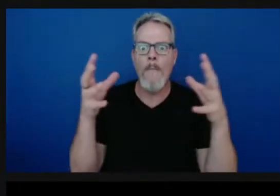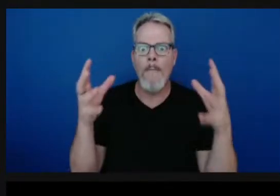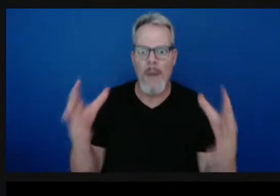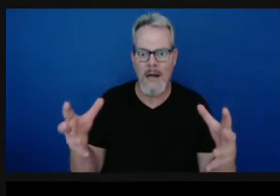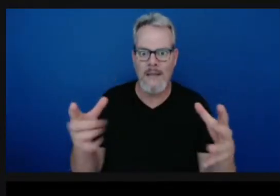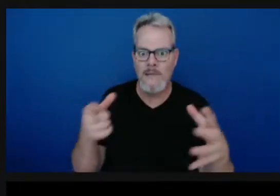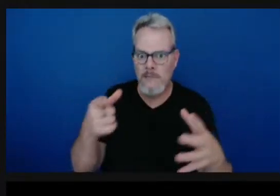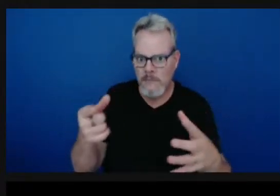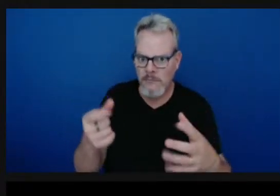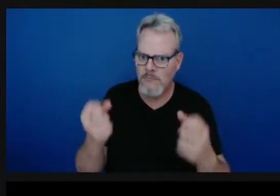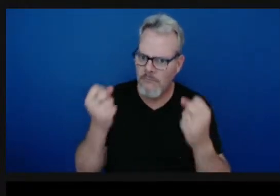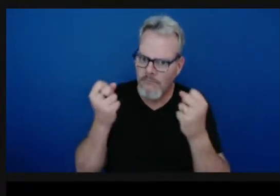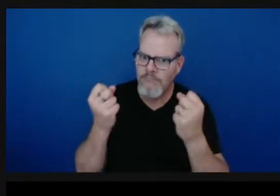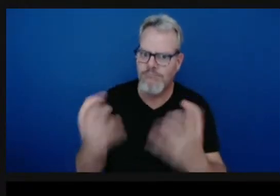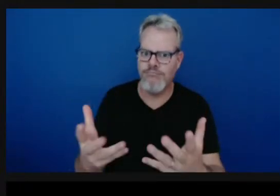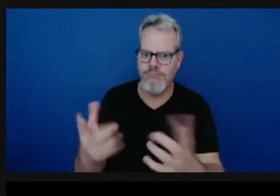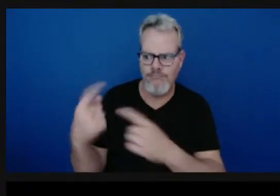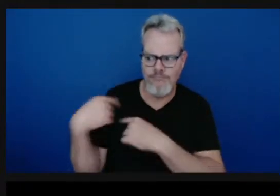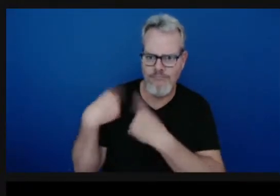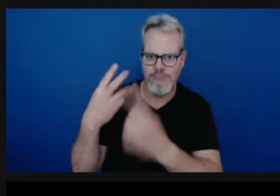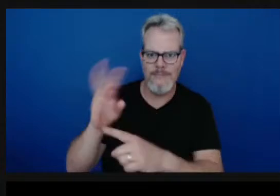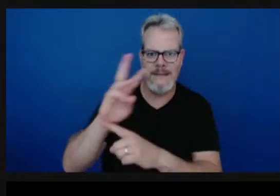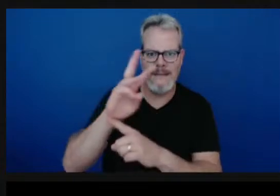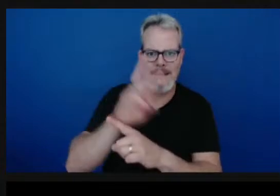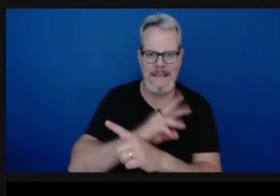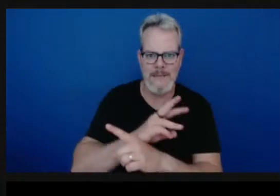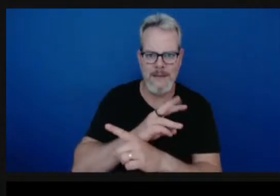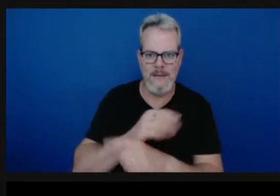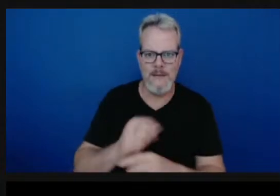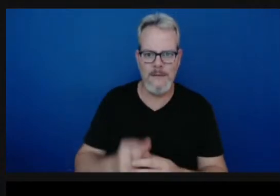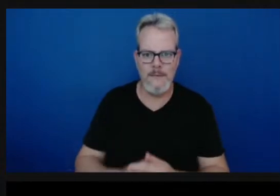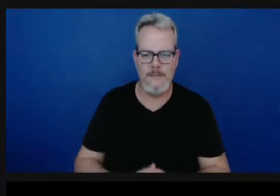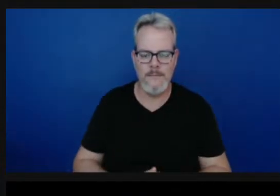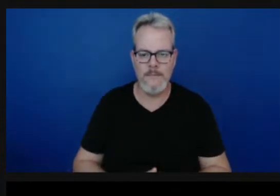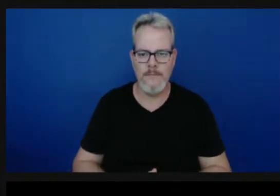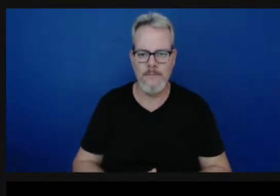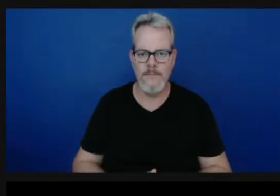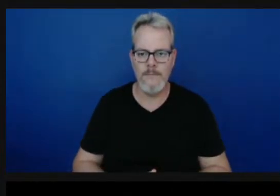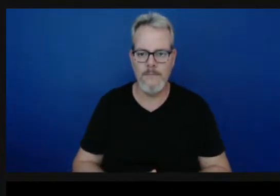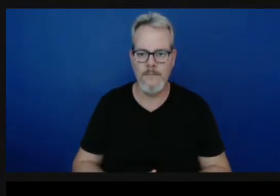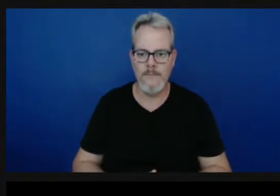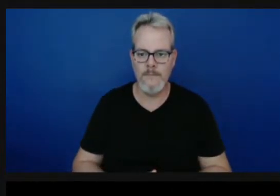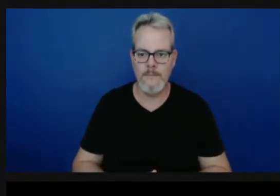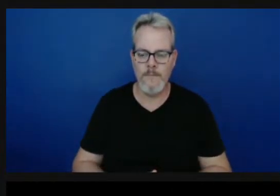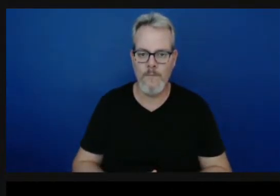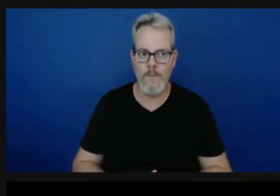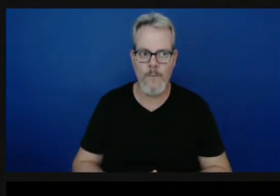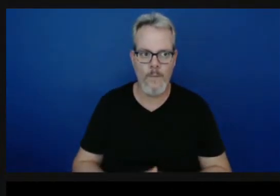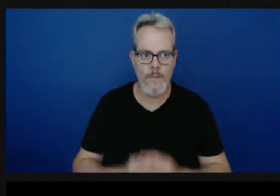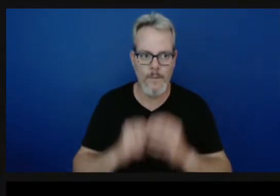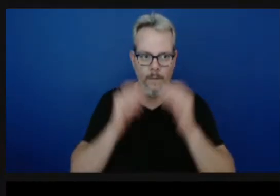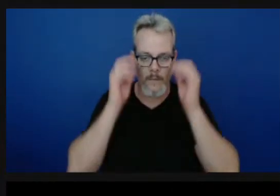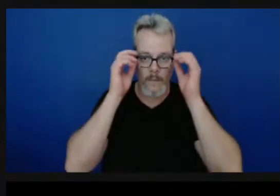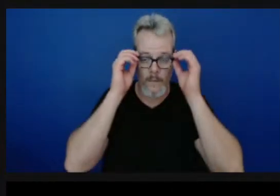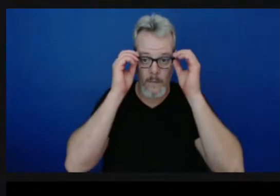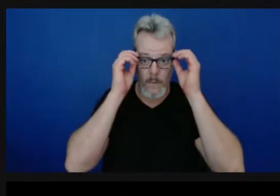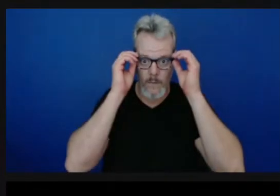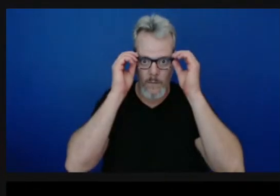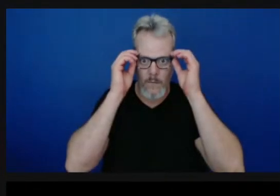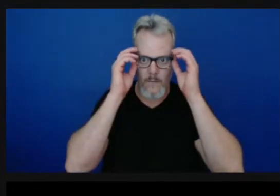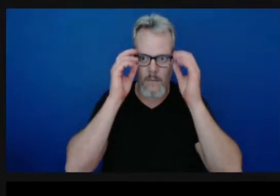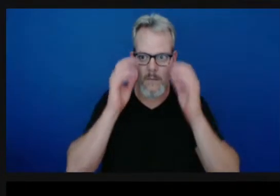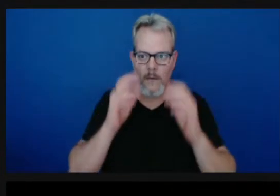these gas vents over the last 6 months here. And just one extra insight to offer. We